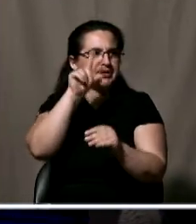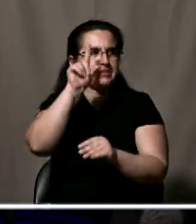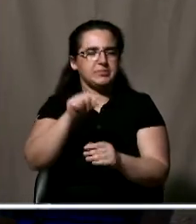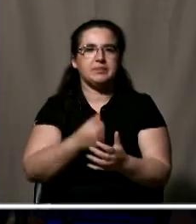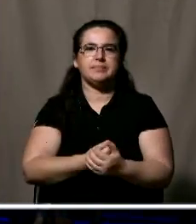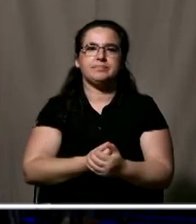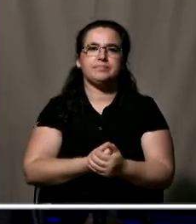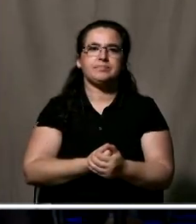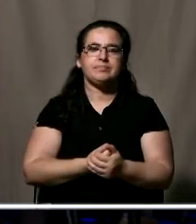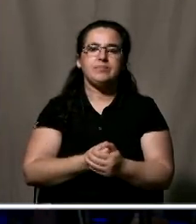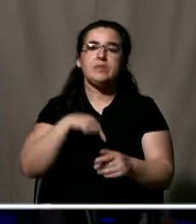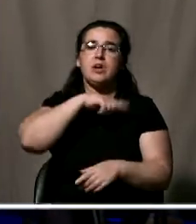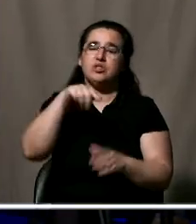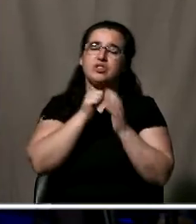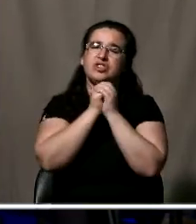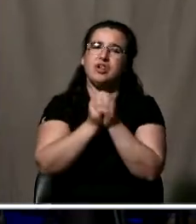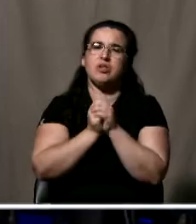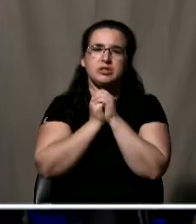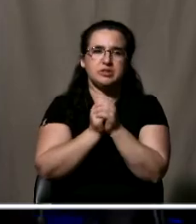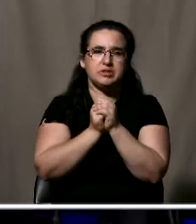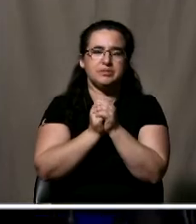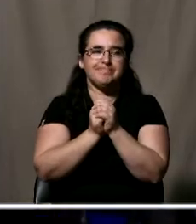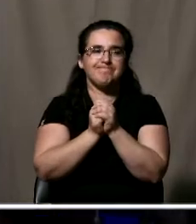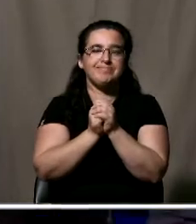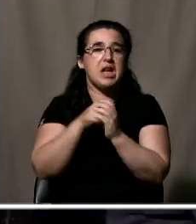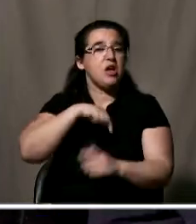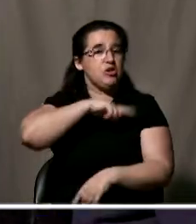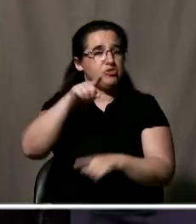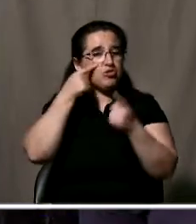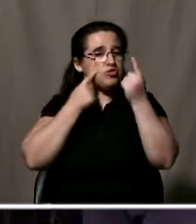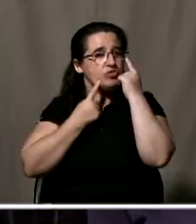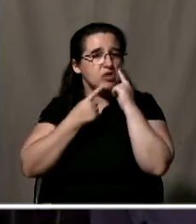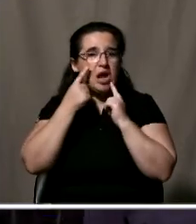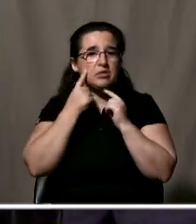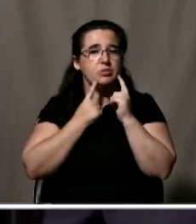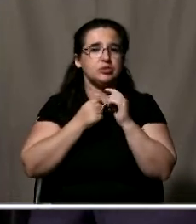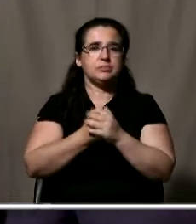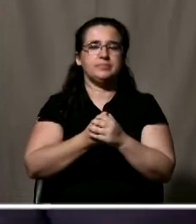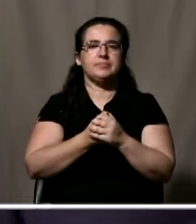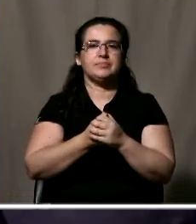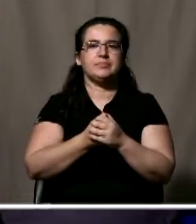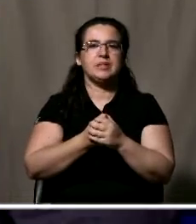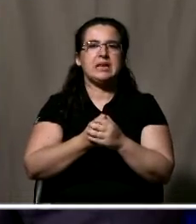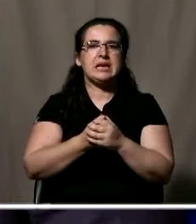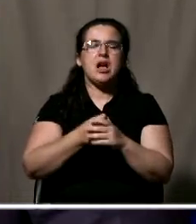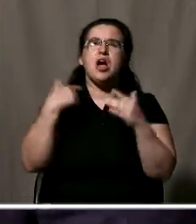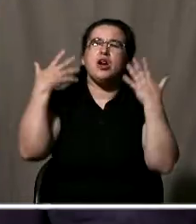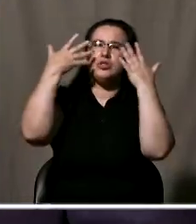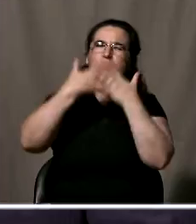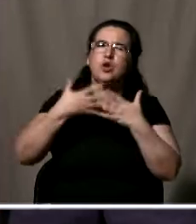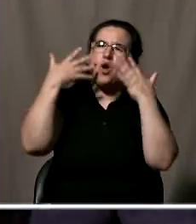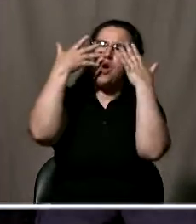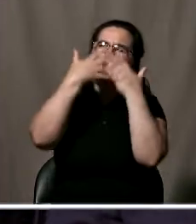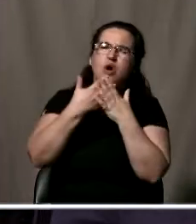prayed. Nós oramos. We have cried. Nós choramos. Many nights we haven't slept. Nós passamos muitas noites sem dormir.